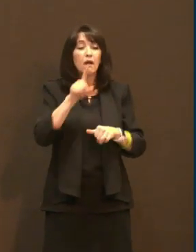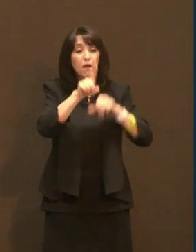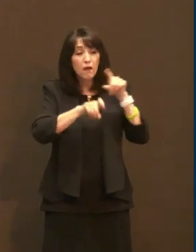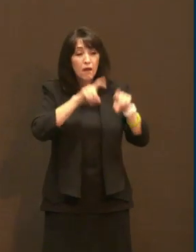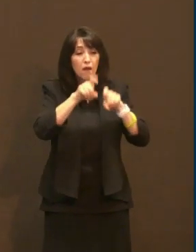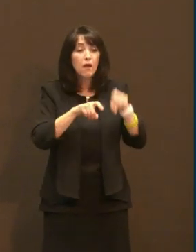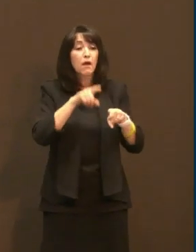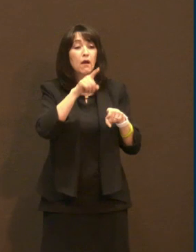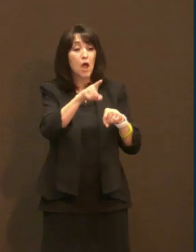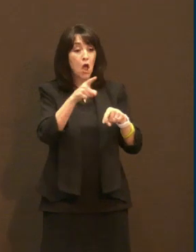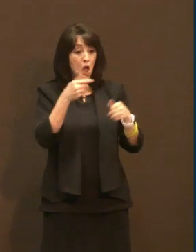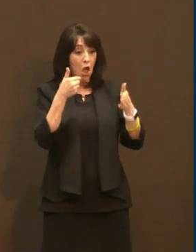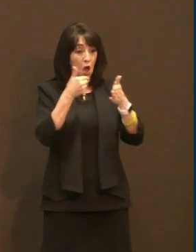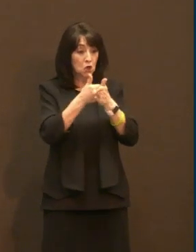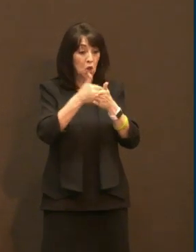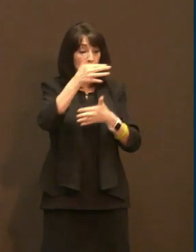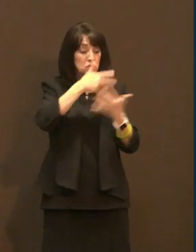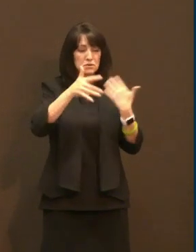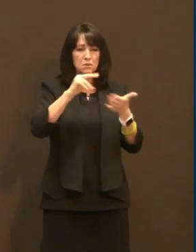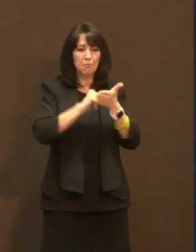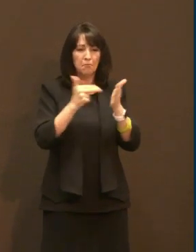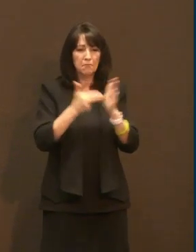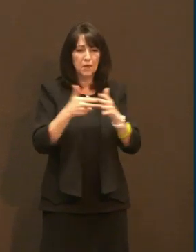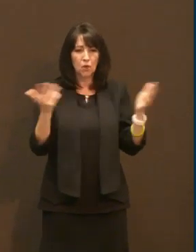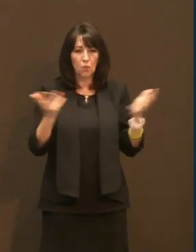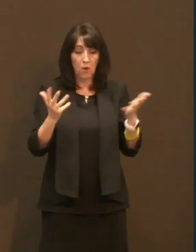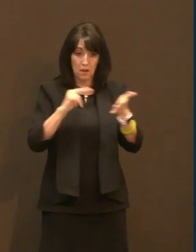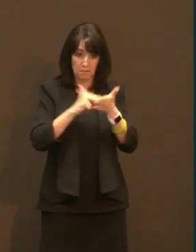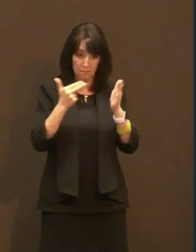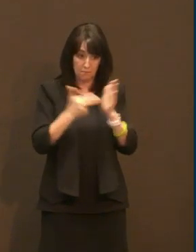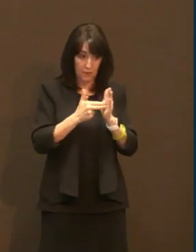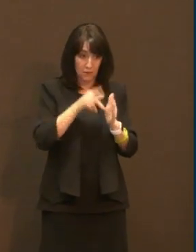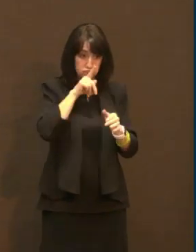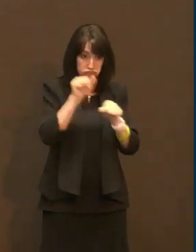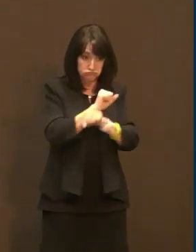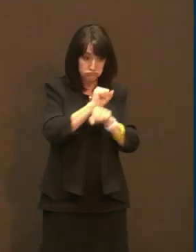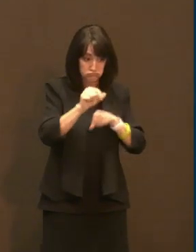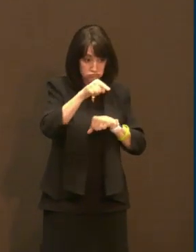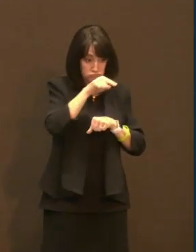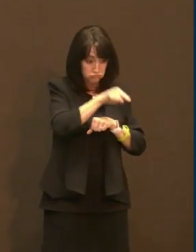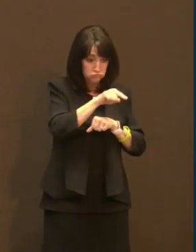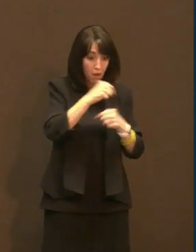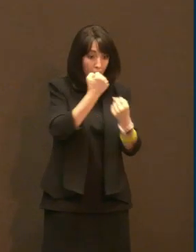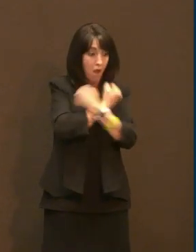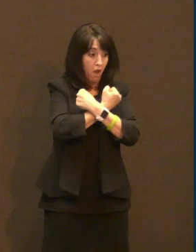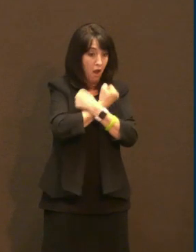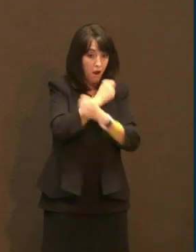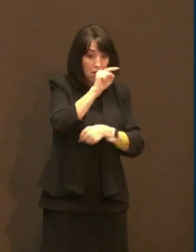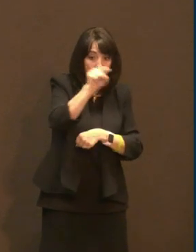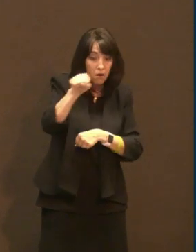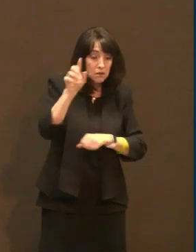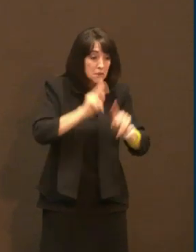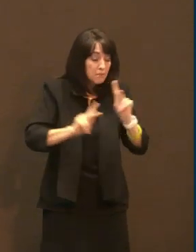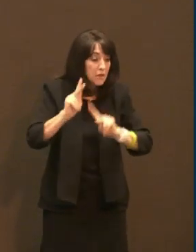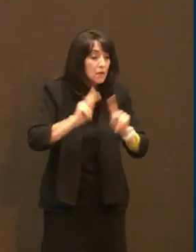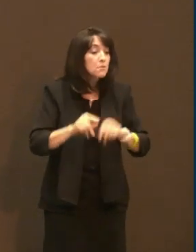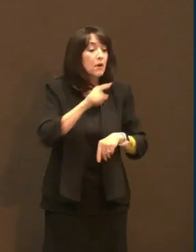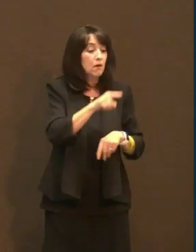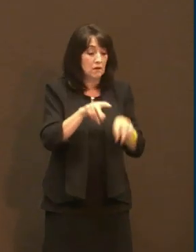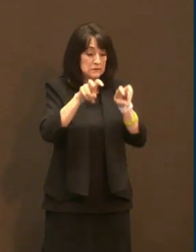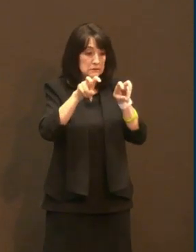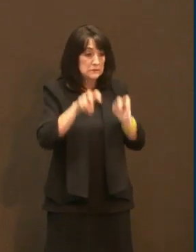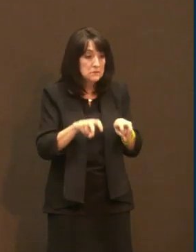same entryways? What are some examples of that? Yeah, that's a great question, and it goes along with what we were just talking about with social distancing,